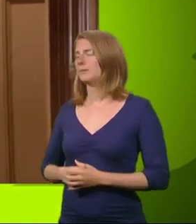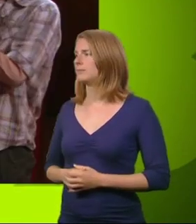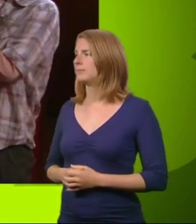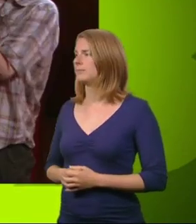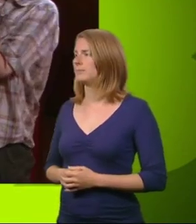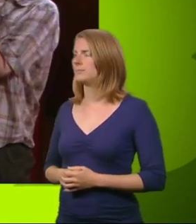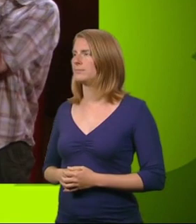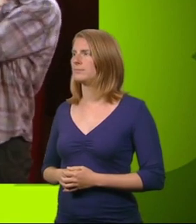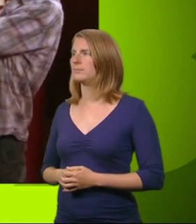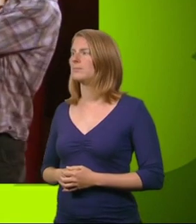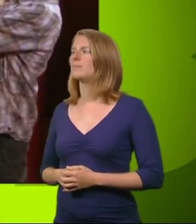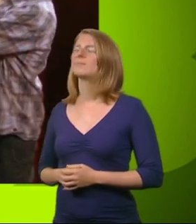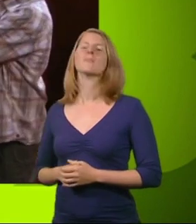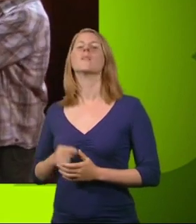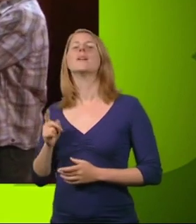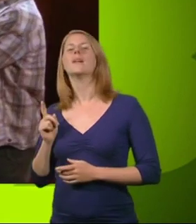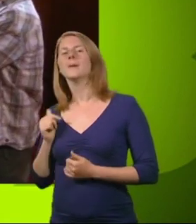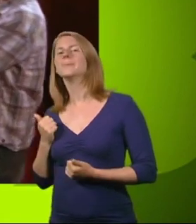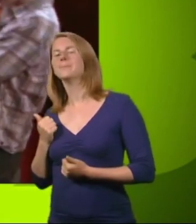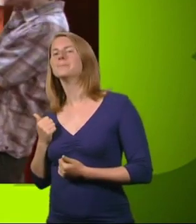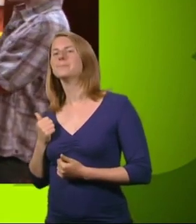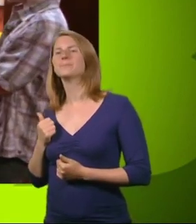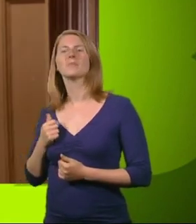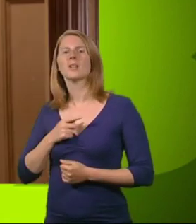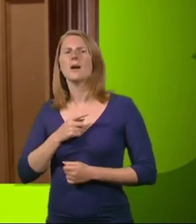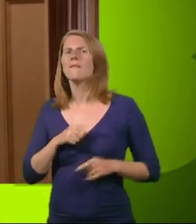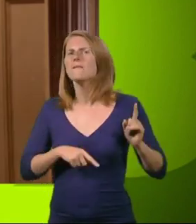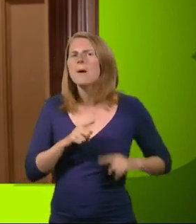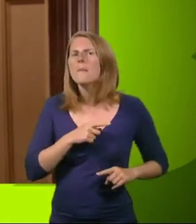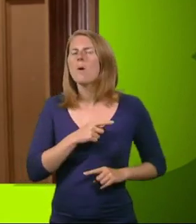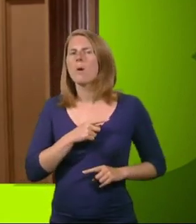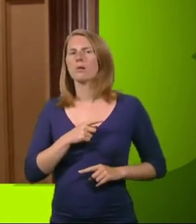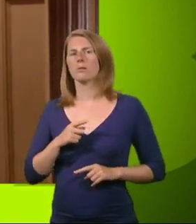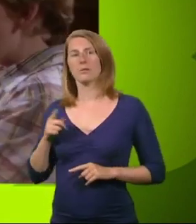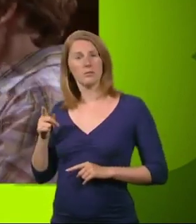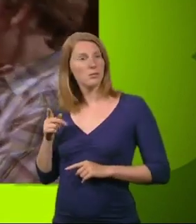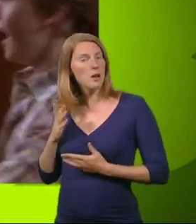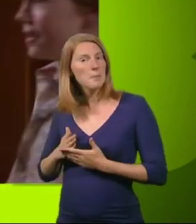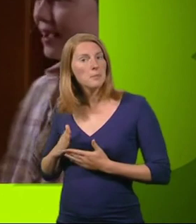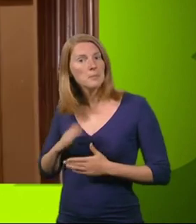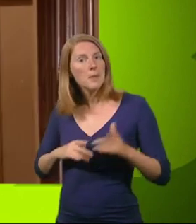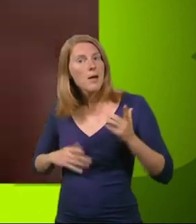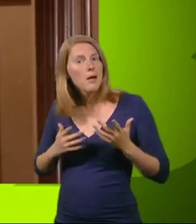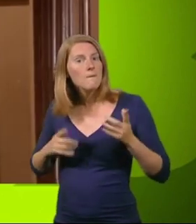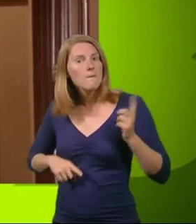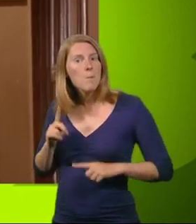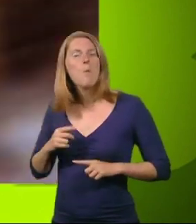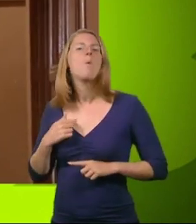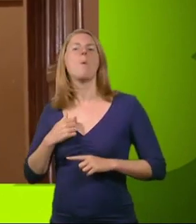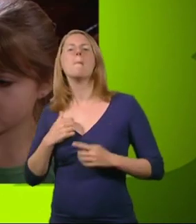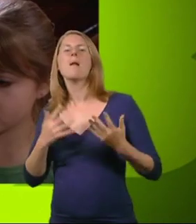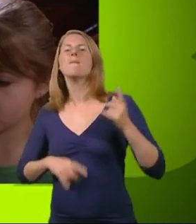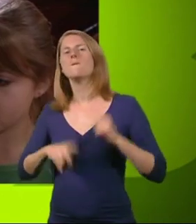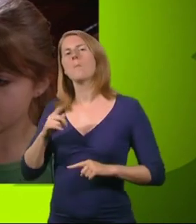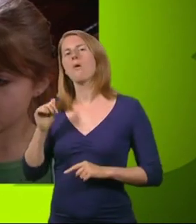Yeah, well, they're playing football. Are they playing football? Yes. It sounds really... Should we go play football? Yeah, then? Yeah, I think we should go